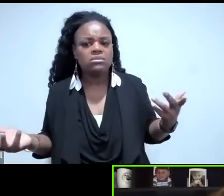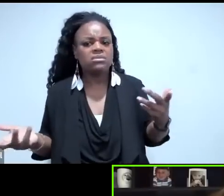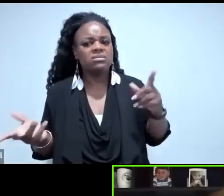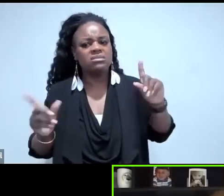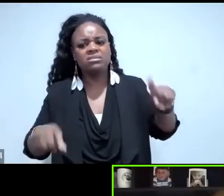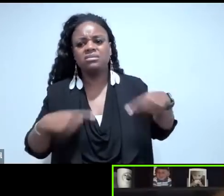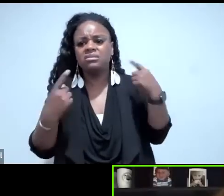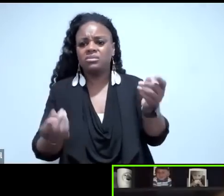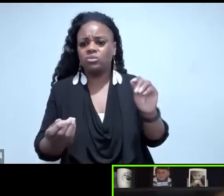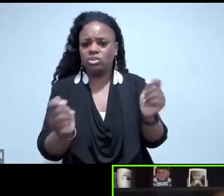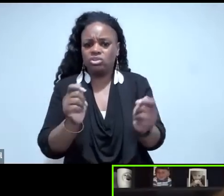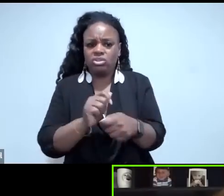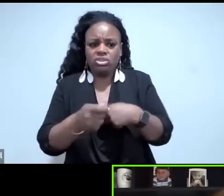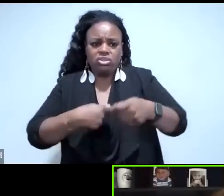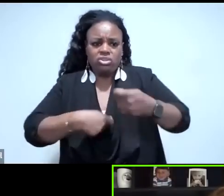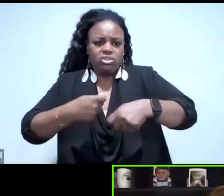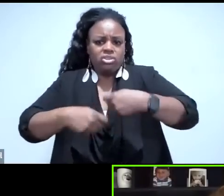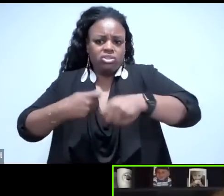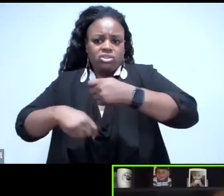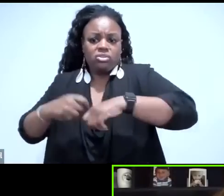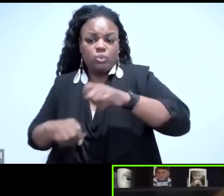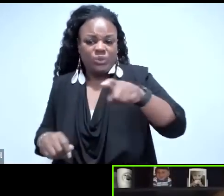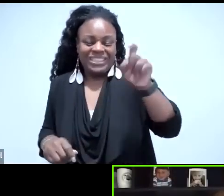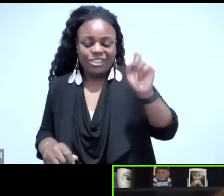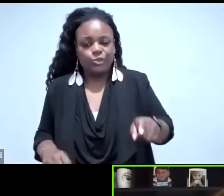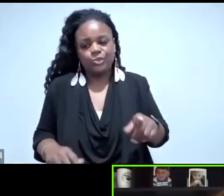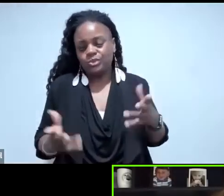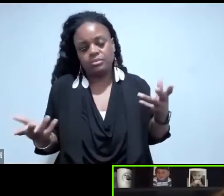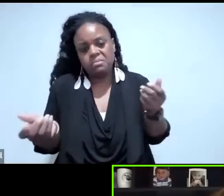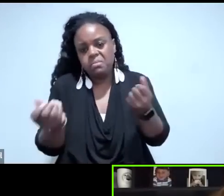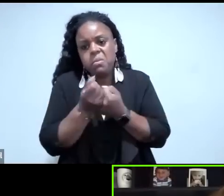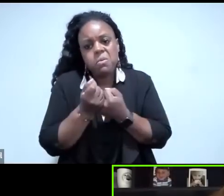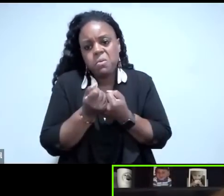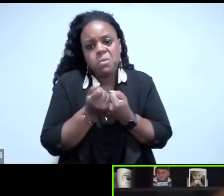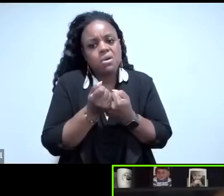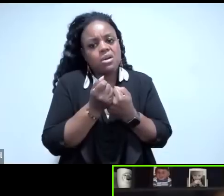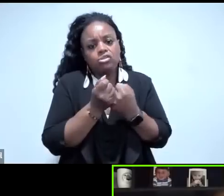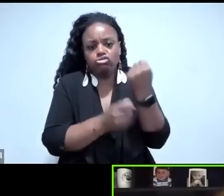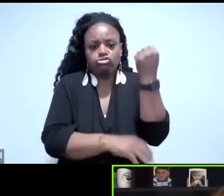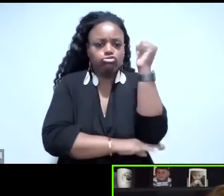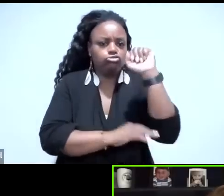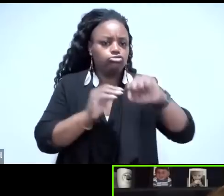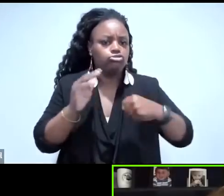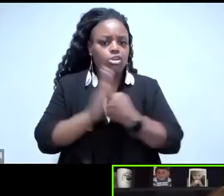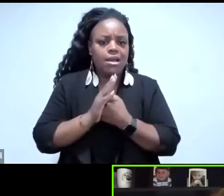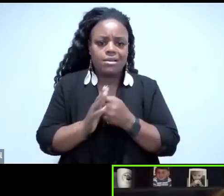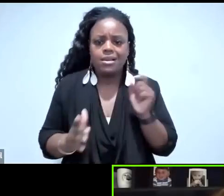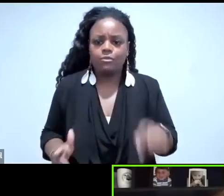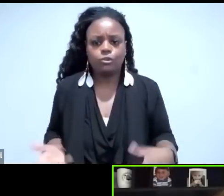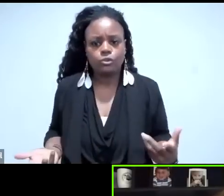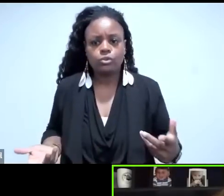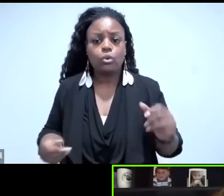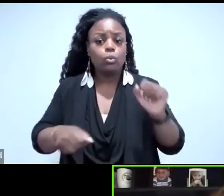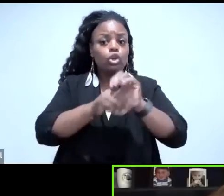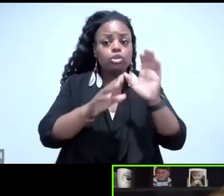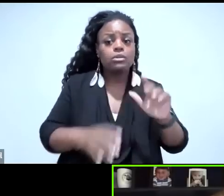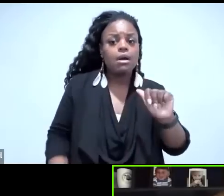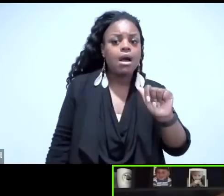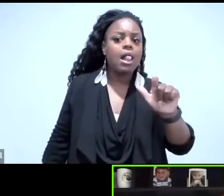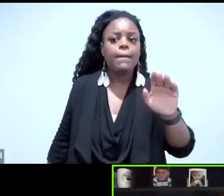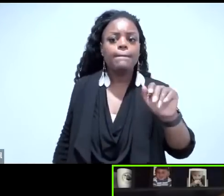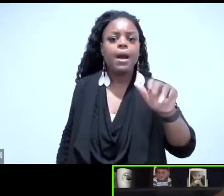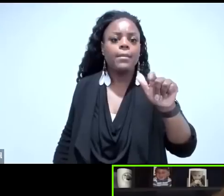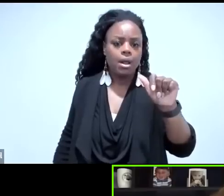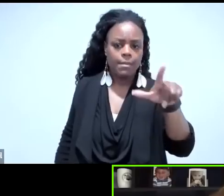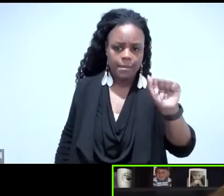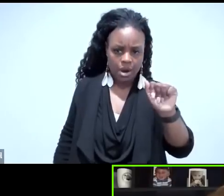those strikes. The United Mine Workers in Alabama, we got to help end that strike with a victory. And so we've got to stand up for that.